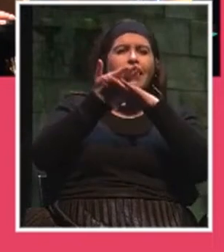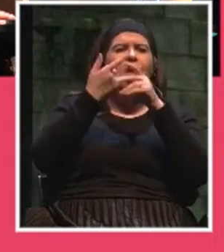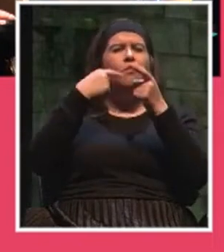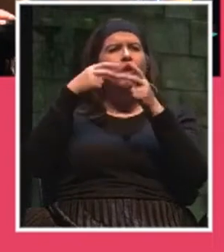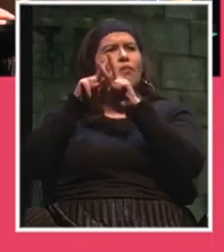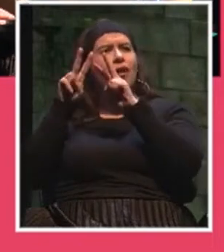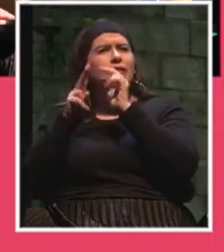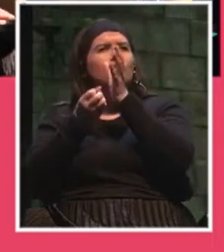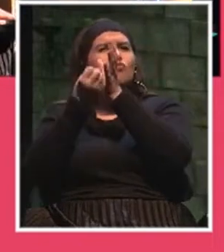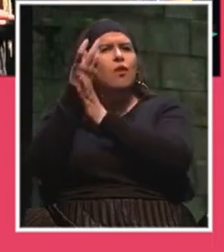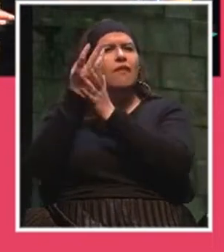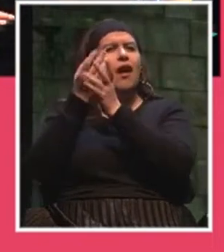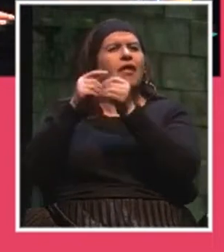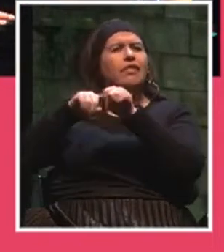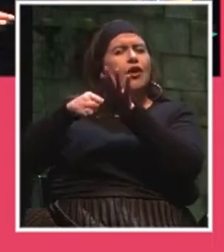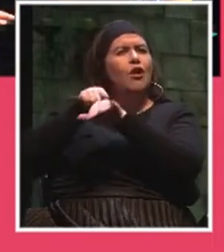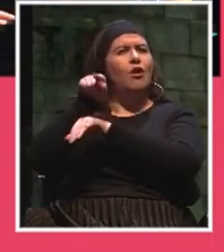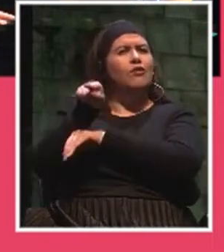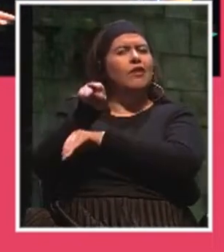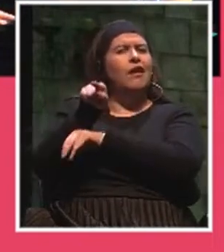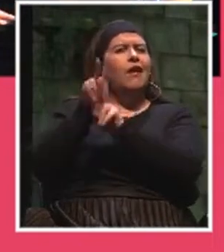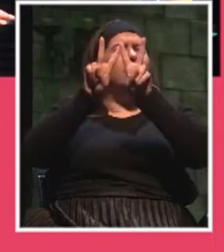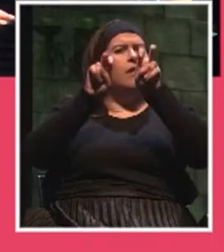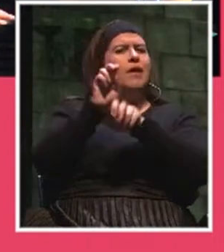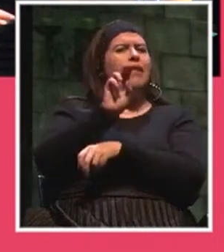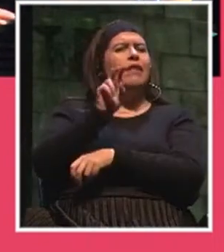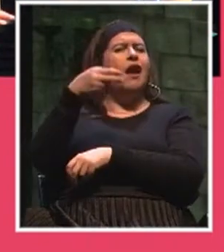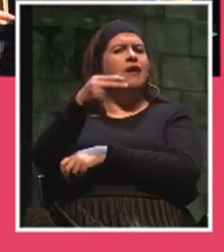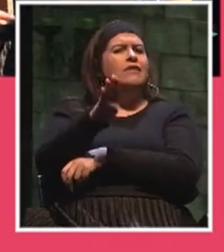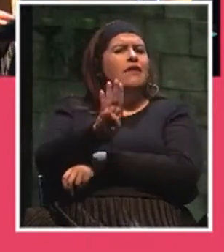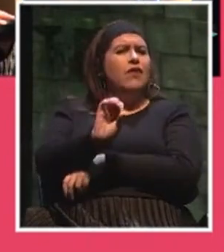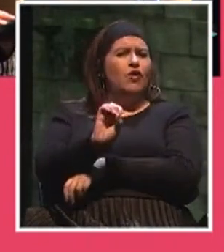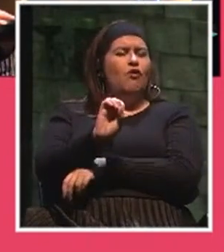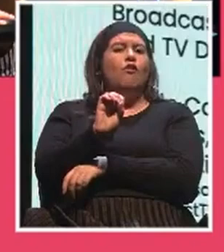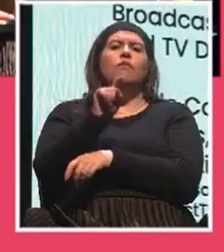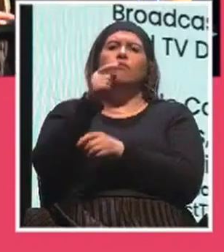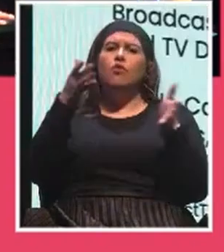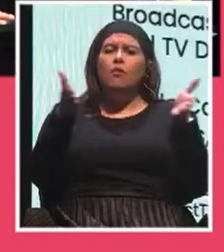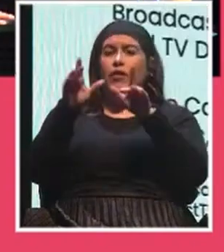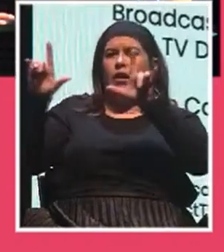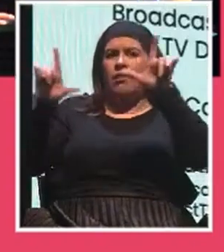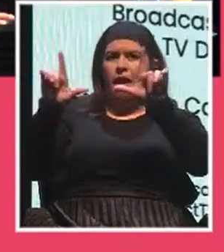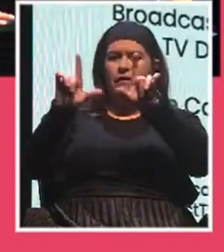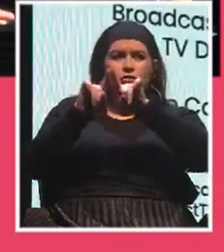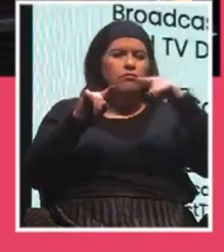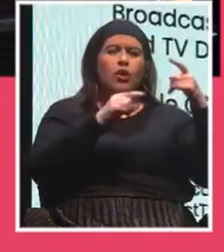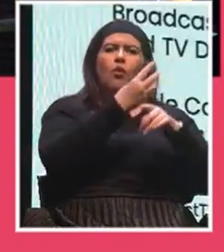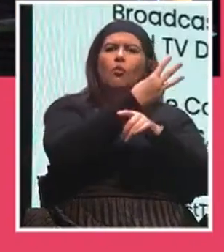within the context of HBO, promoting HBO's television. So a little bit about